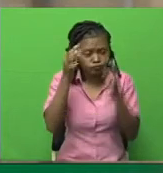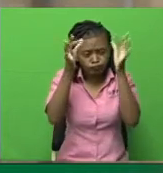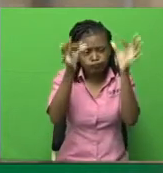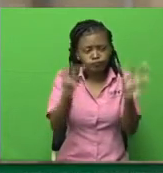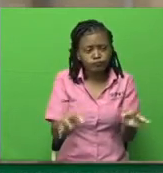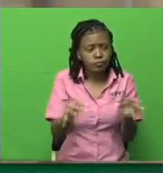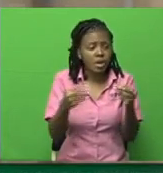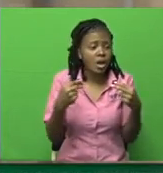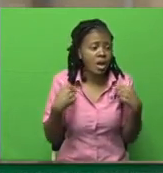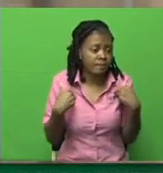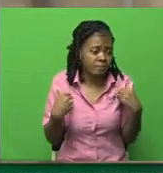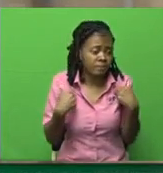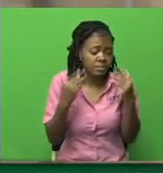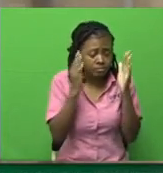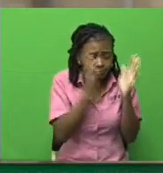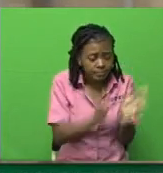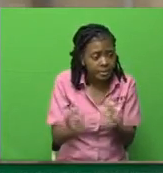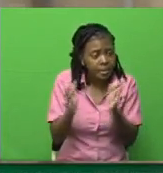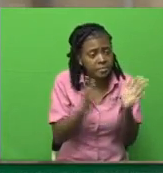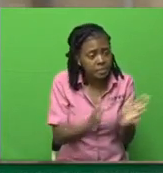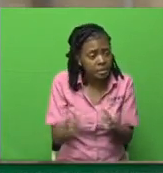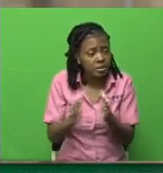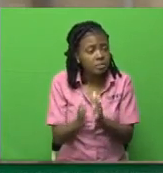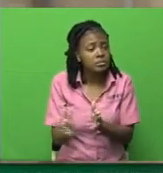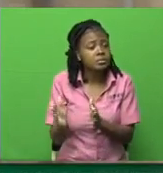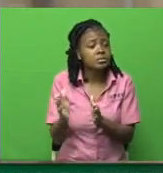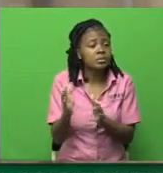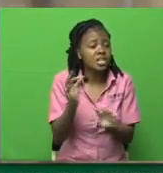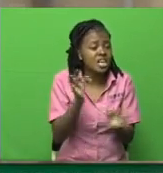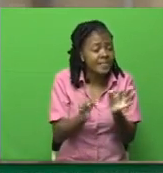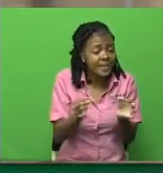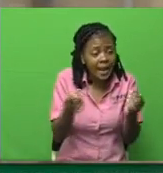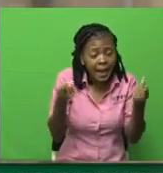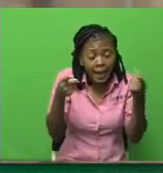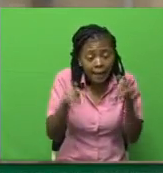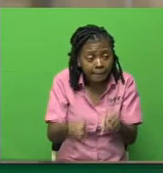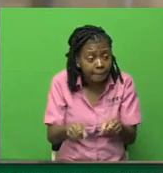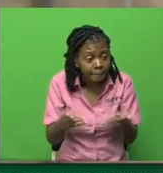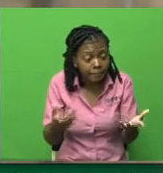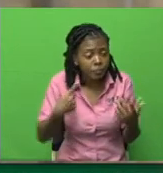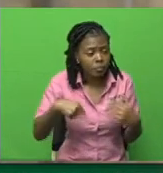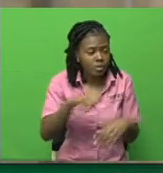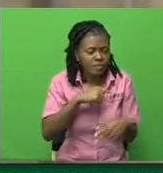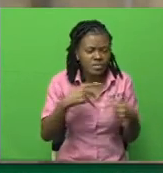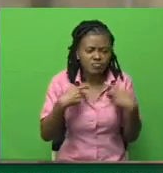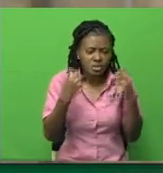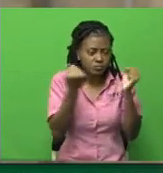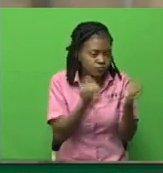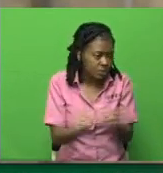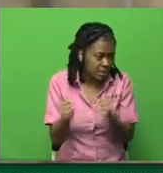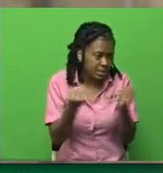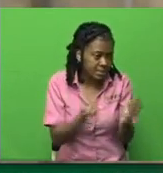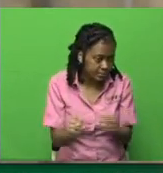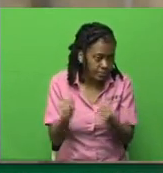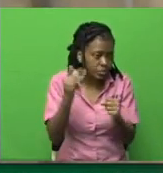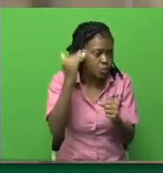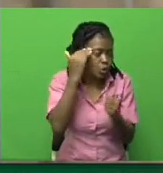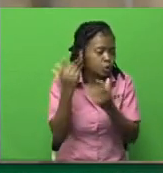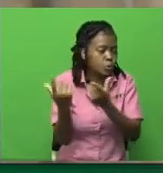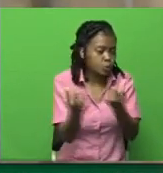preparedness plan and strategy we have so far procured an amphibious vehicle which